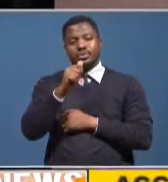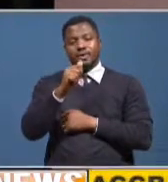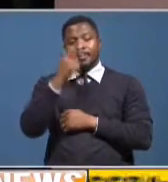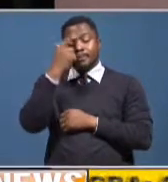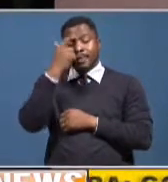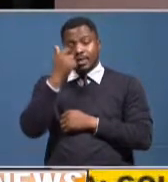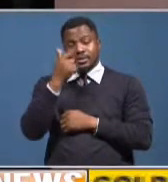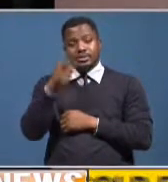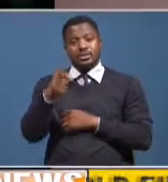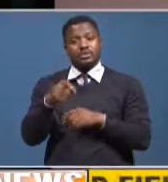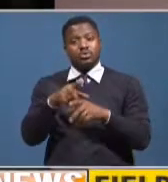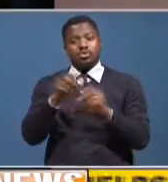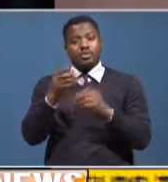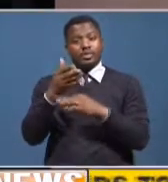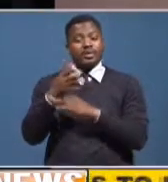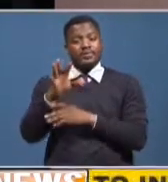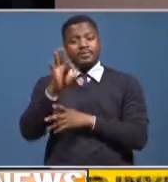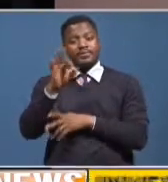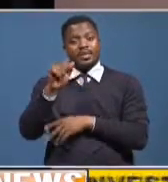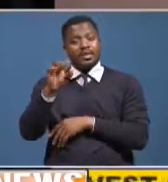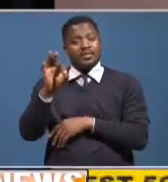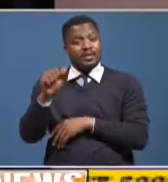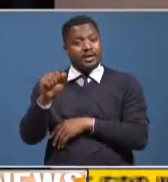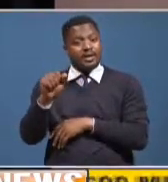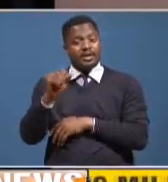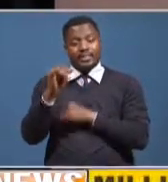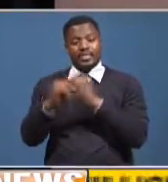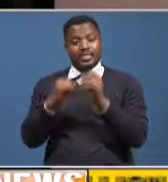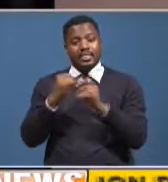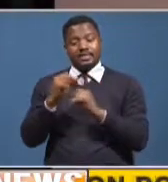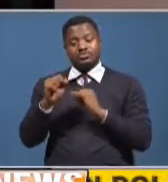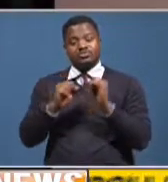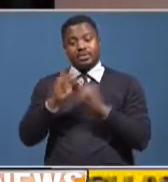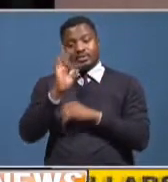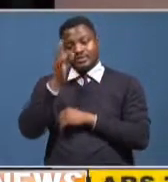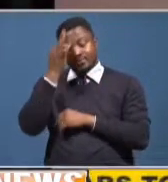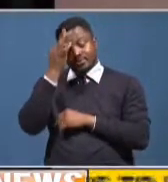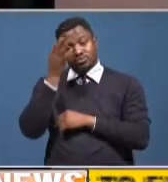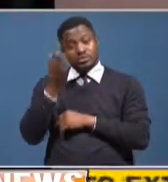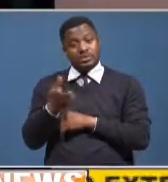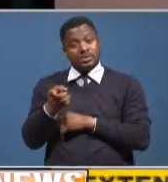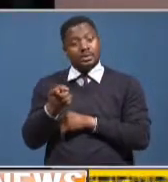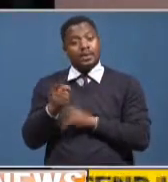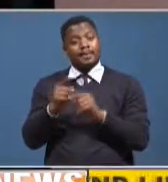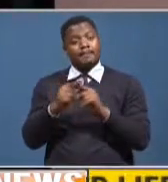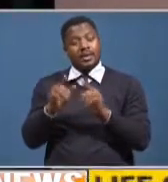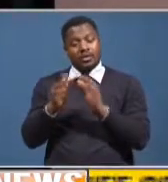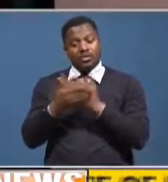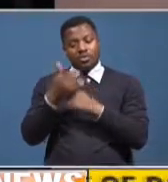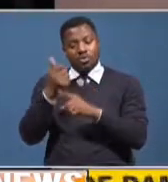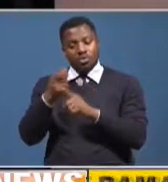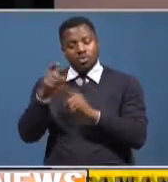because of the long hand of FIFA or the international sports federations, but by their